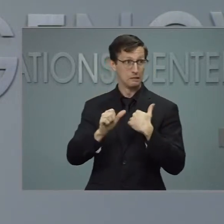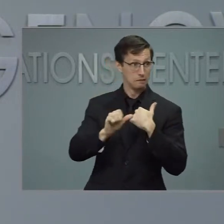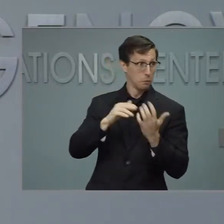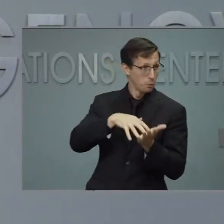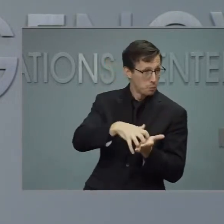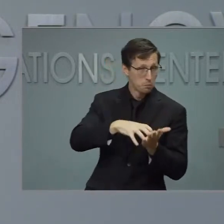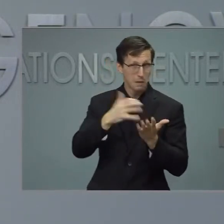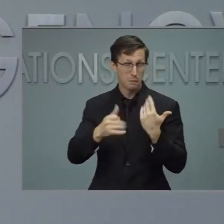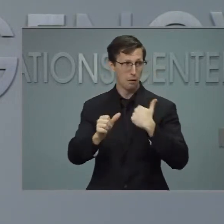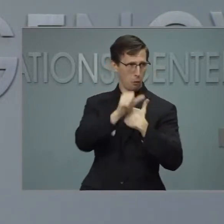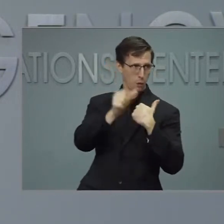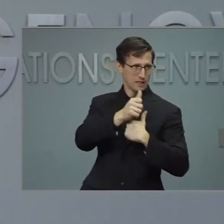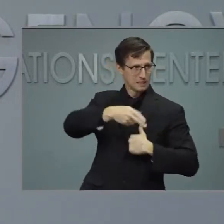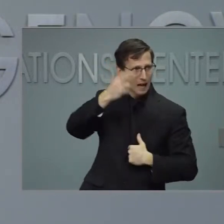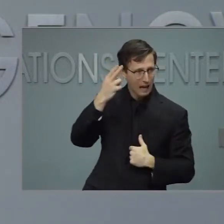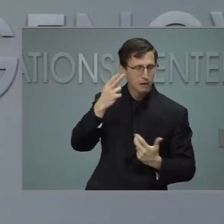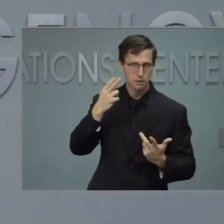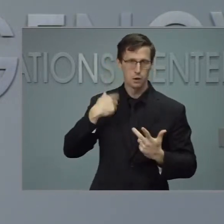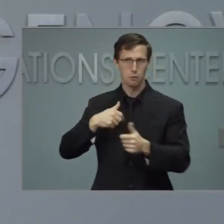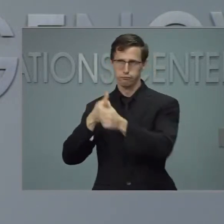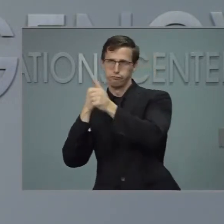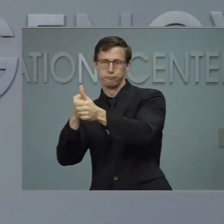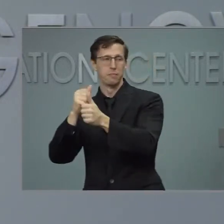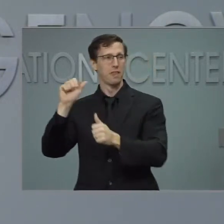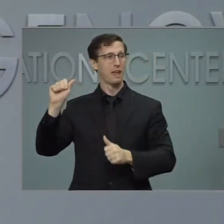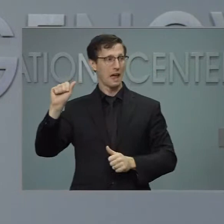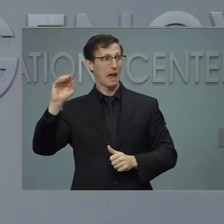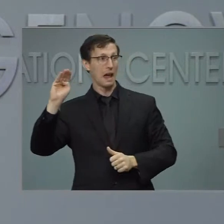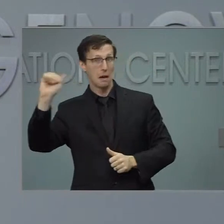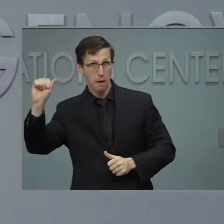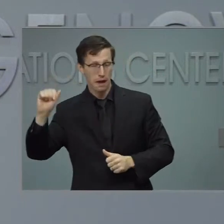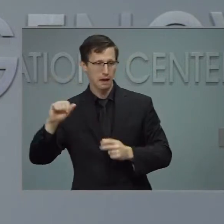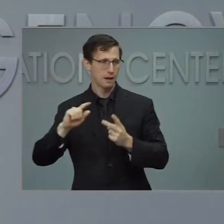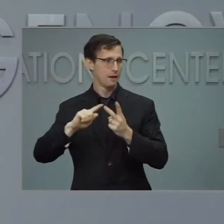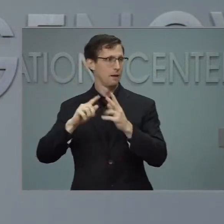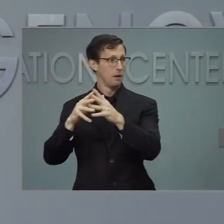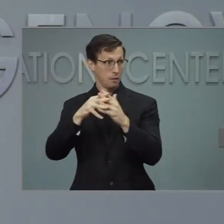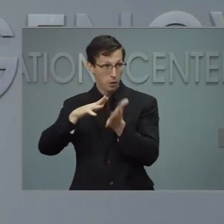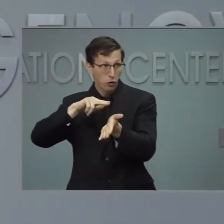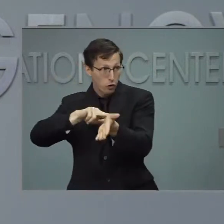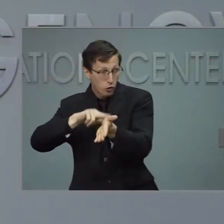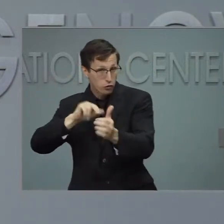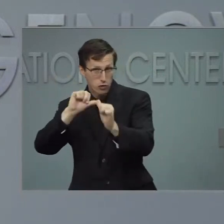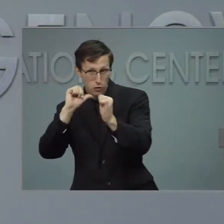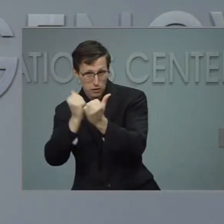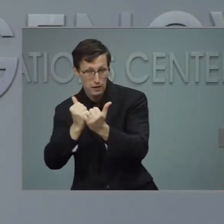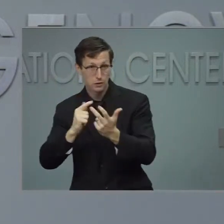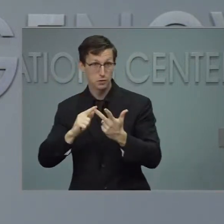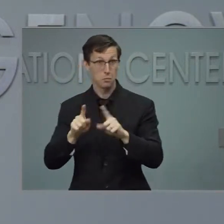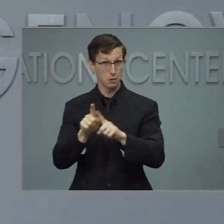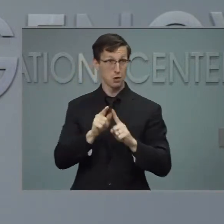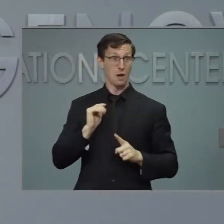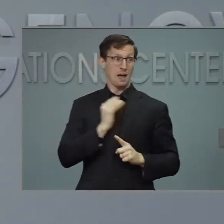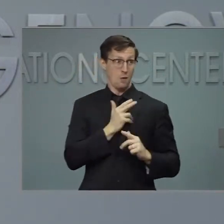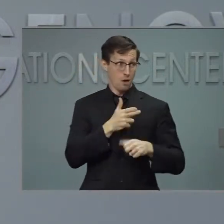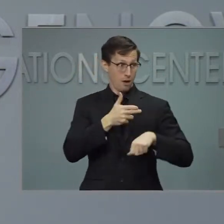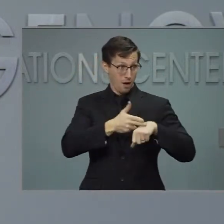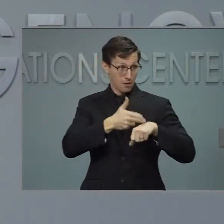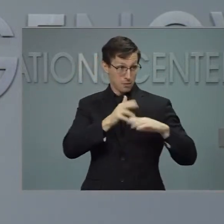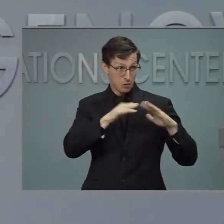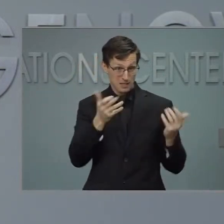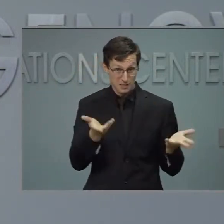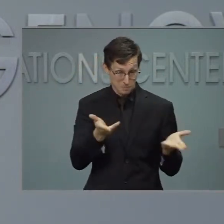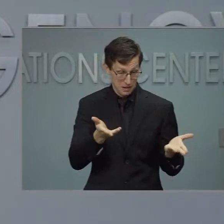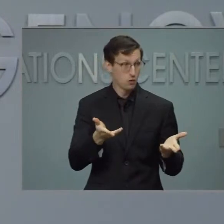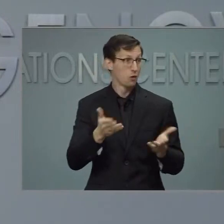are following the lead of the American Medical Association, the American Nurses Association, and our own hospital systems here and saying we have to use the